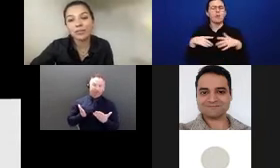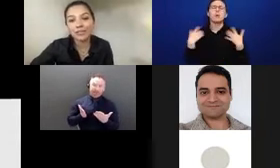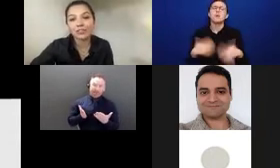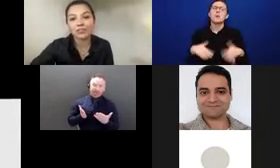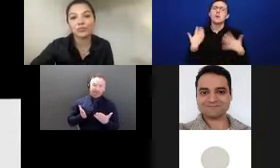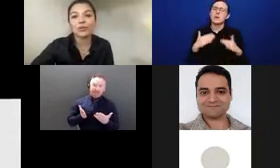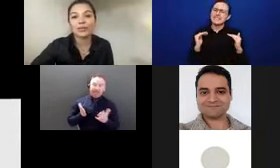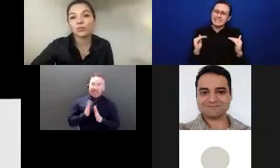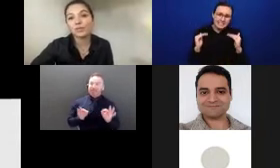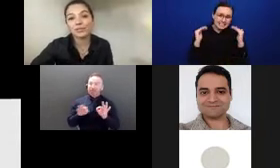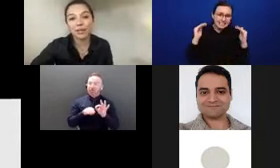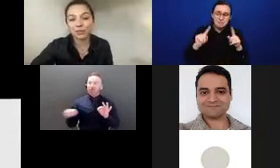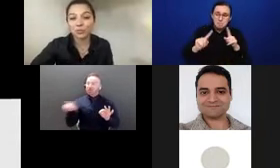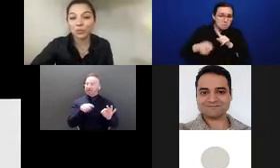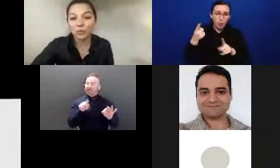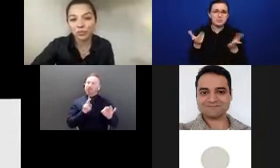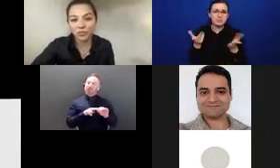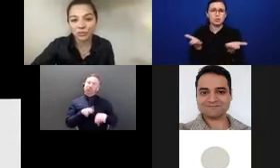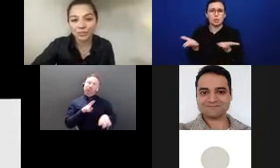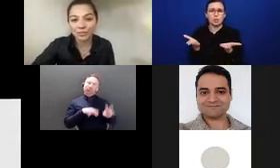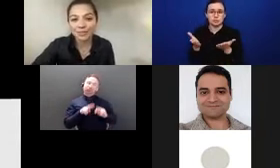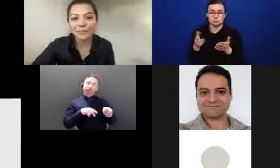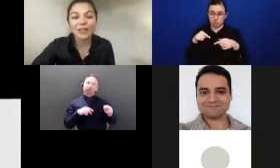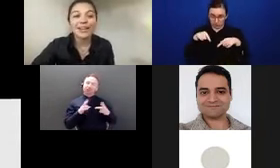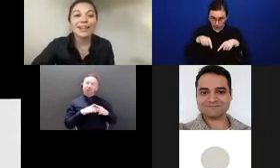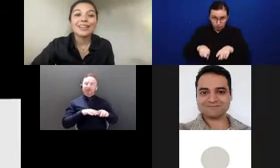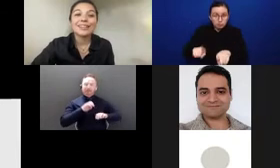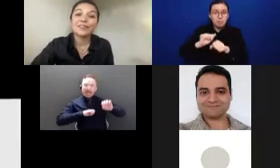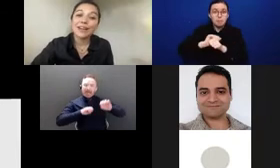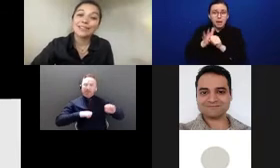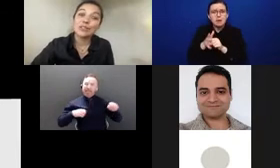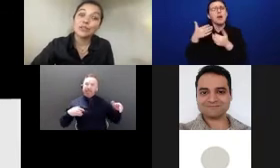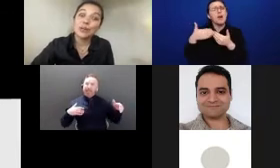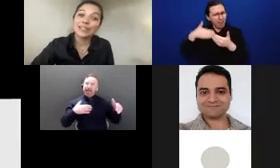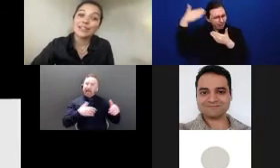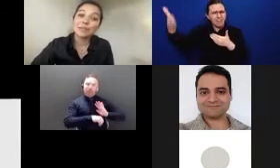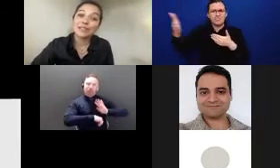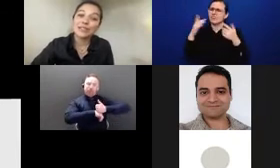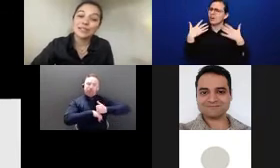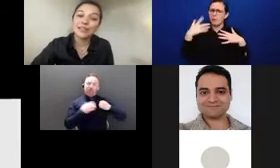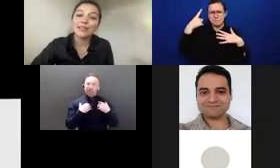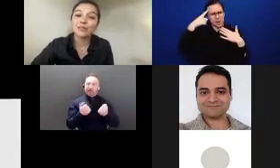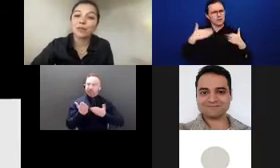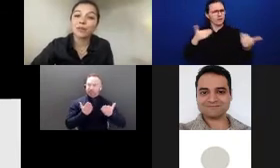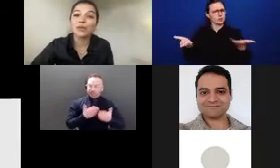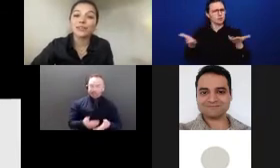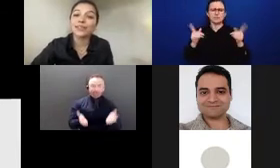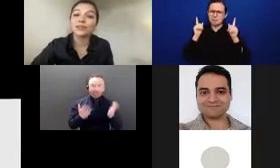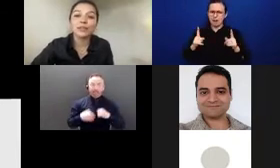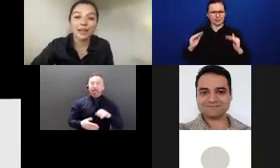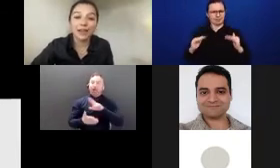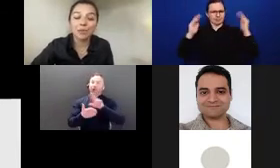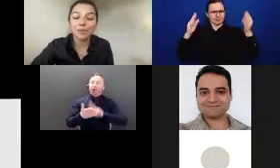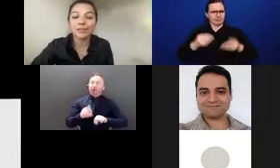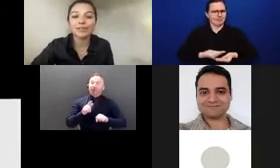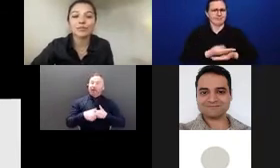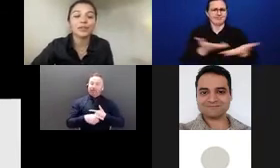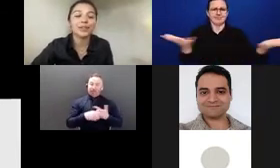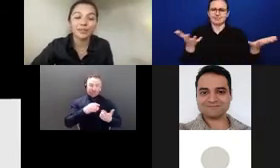more attention to as we establish new recovery services. The fact that the UN CRPD is a framework that can really